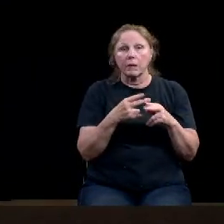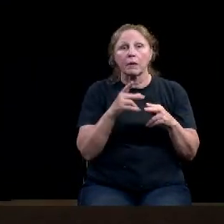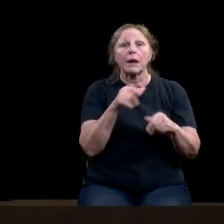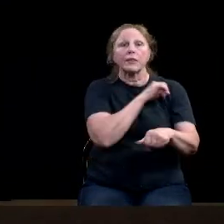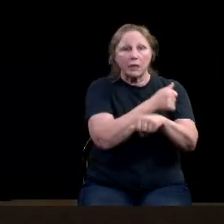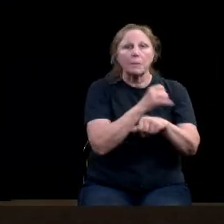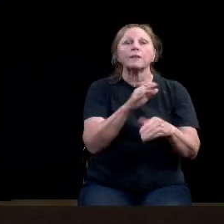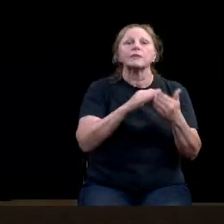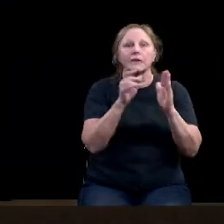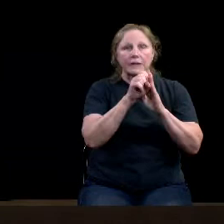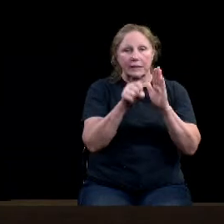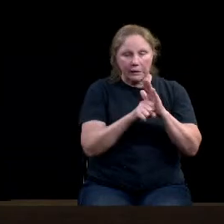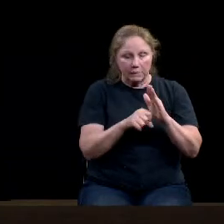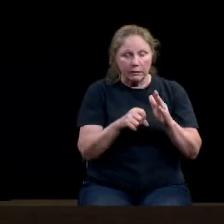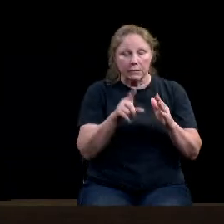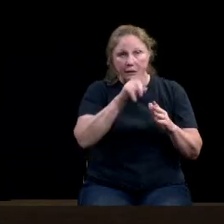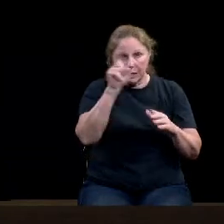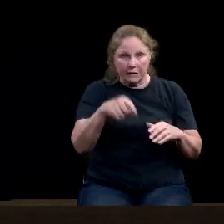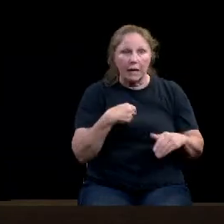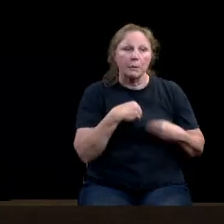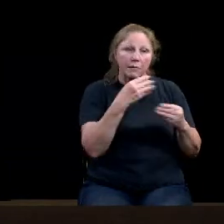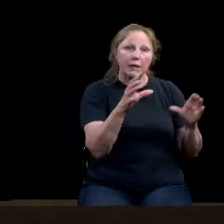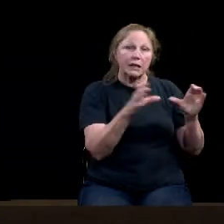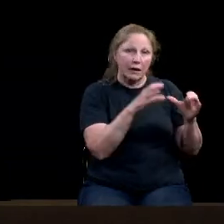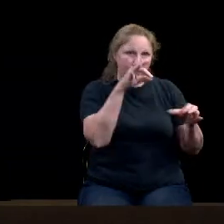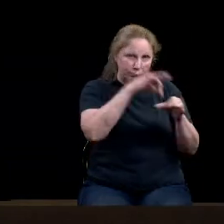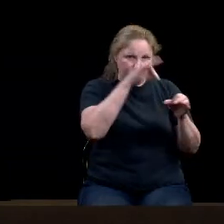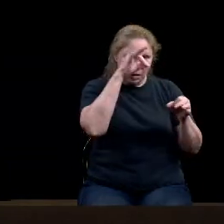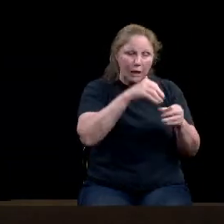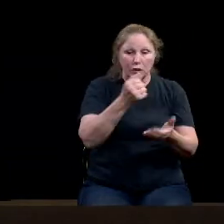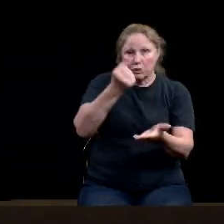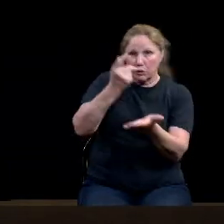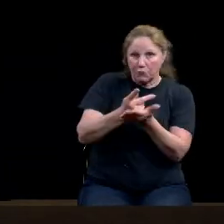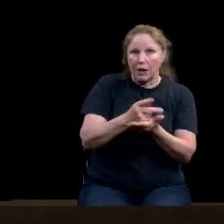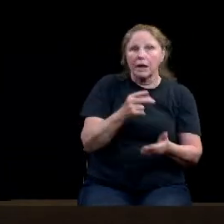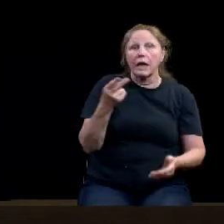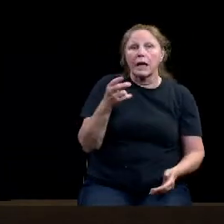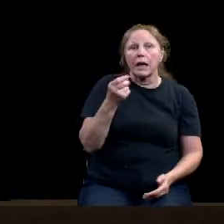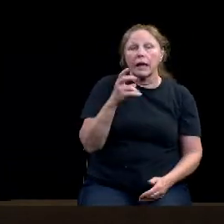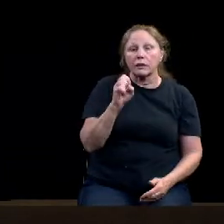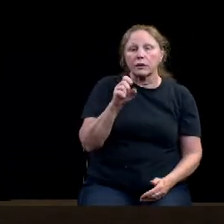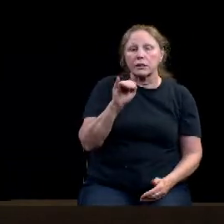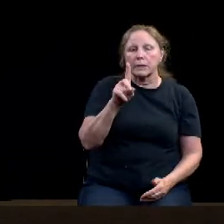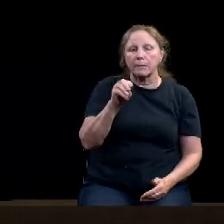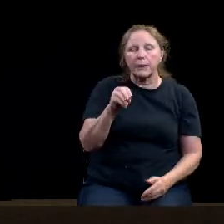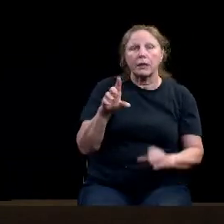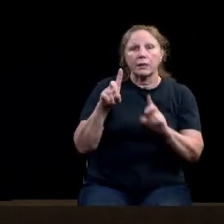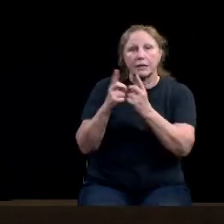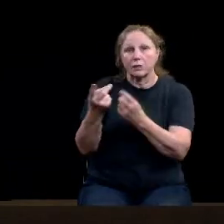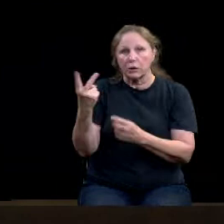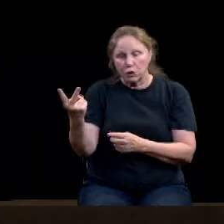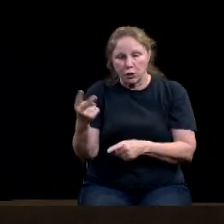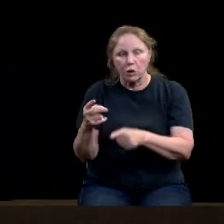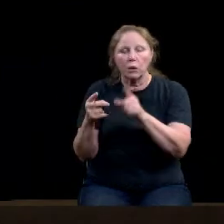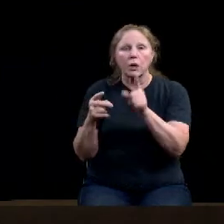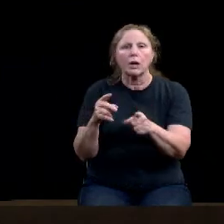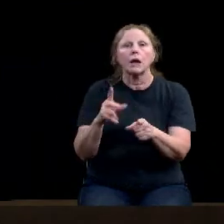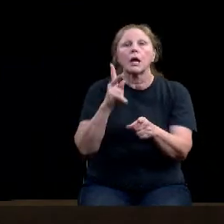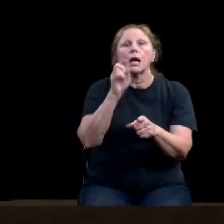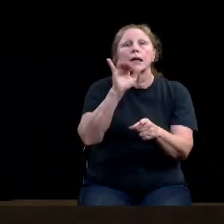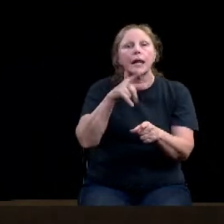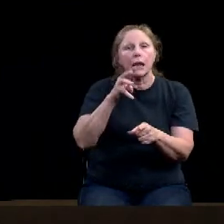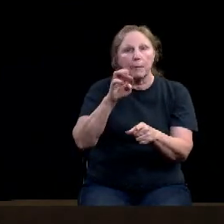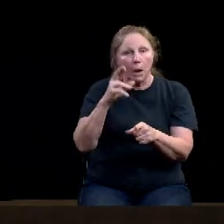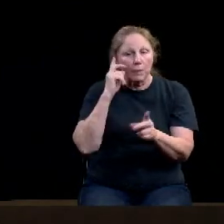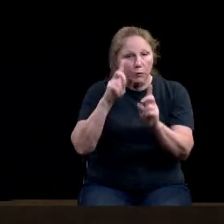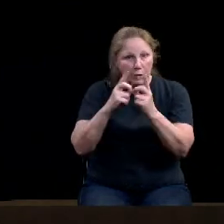Councilmember Kelly Palmer, Councilmember District 4, as duly elected for the purposes of the May 1st, 2021 election, pursuant to